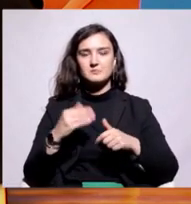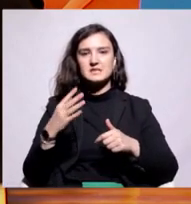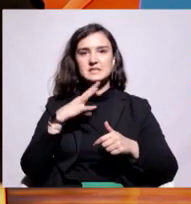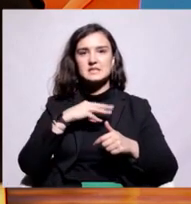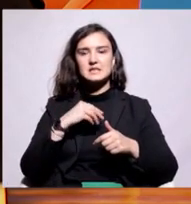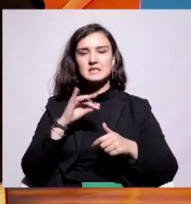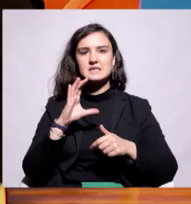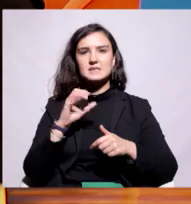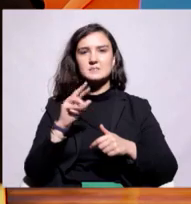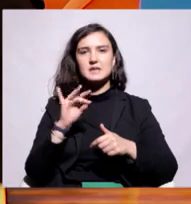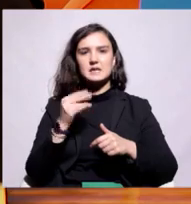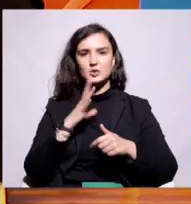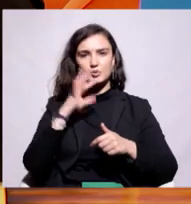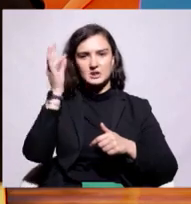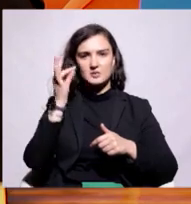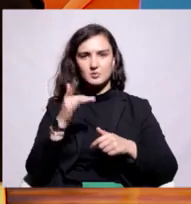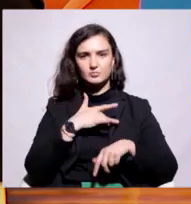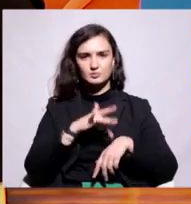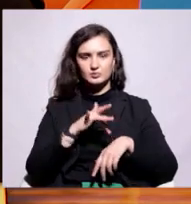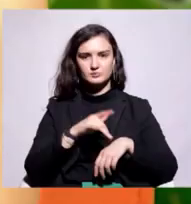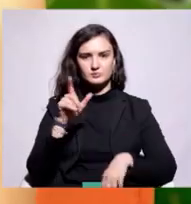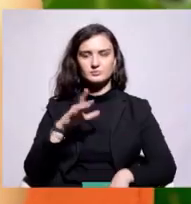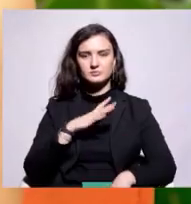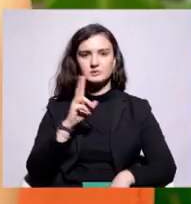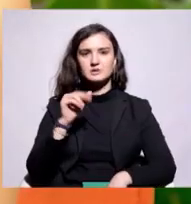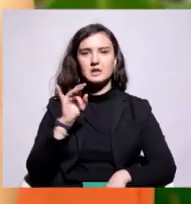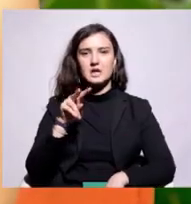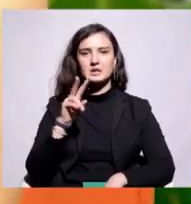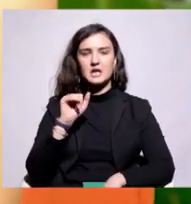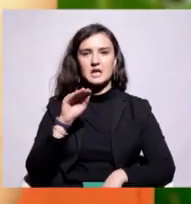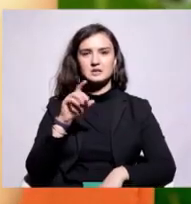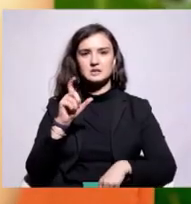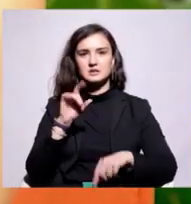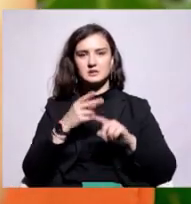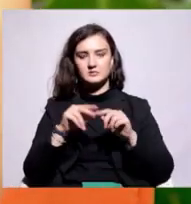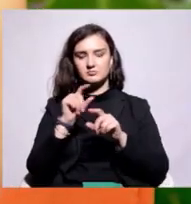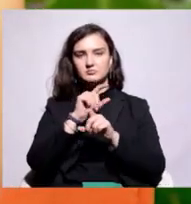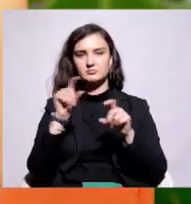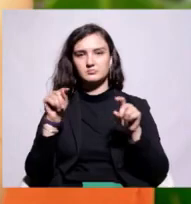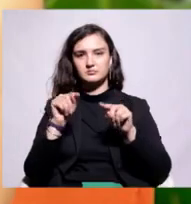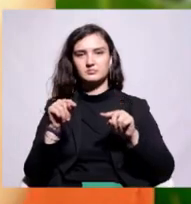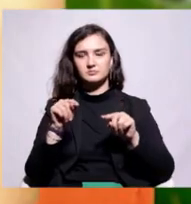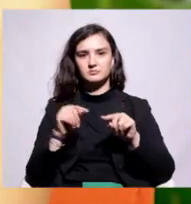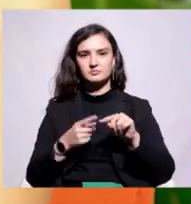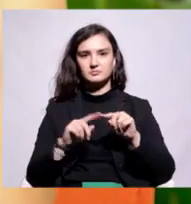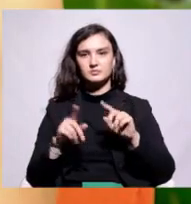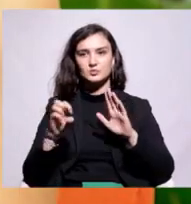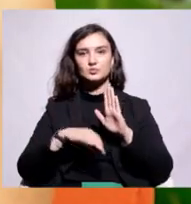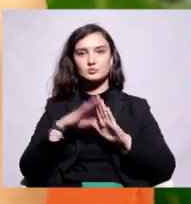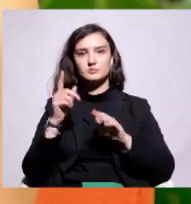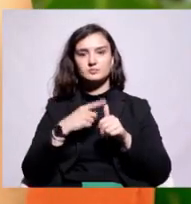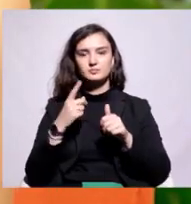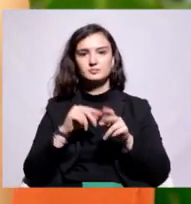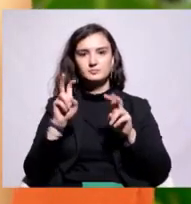inspiration was a German fairy tale called Karl Katz. The title Rip Van Winkle refers to the name